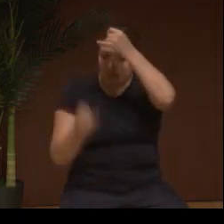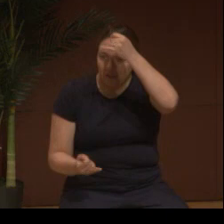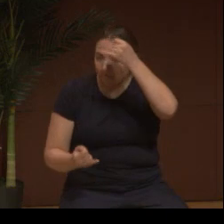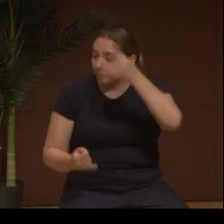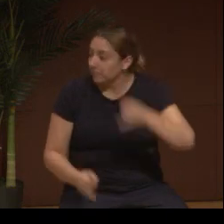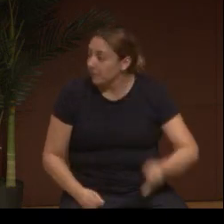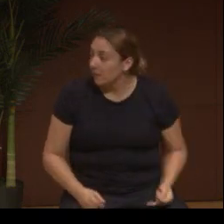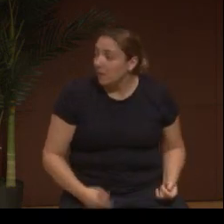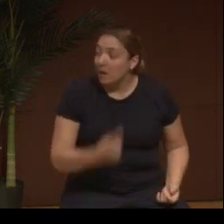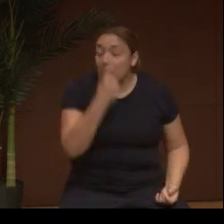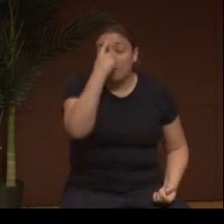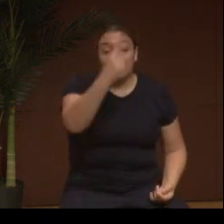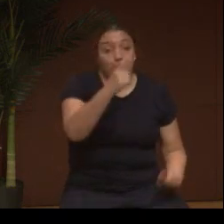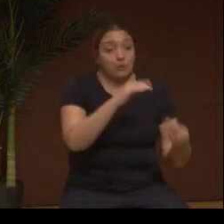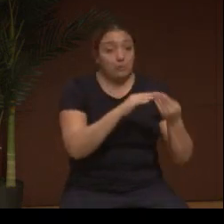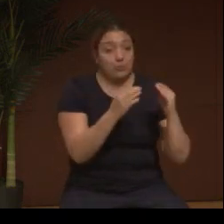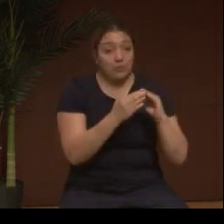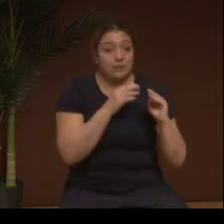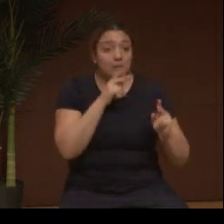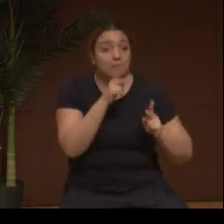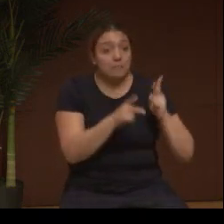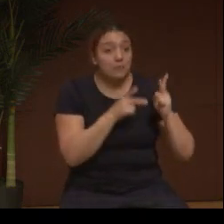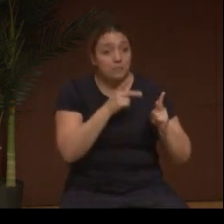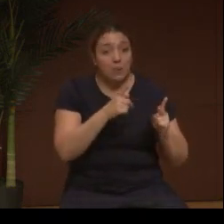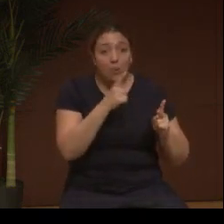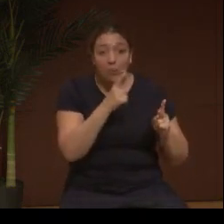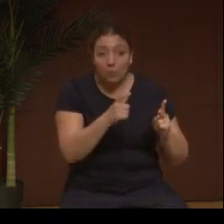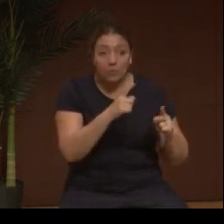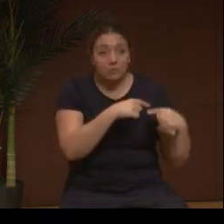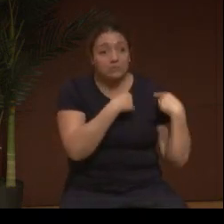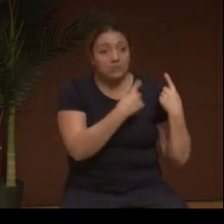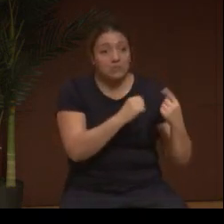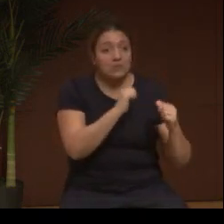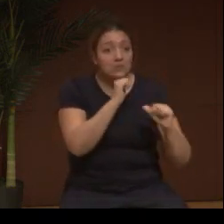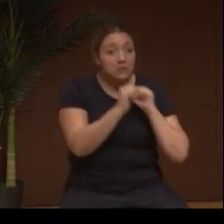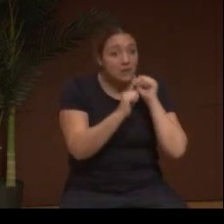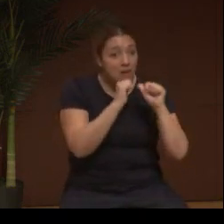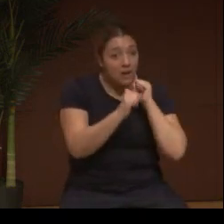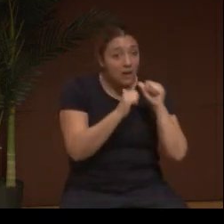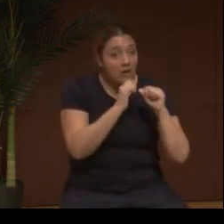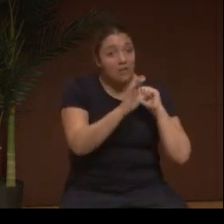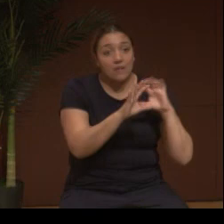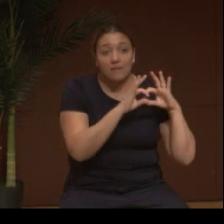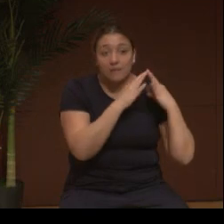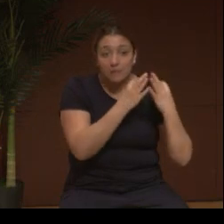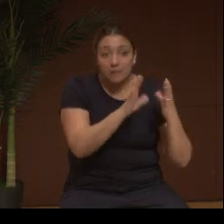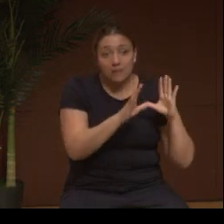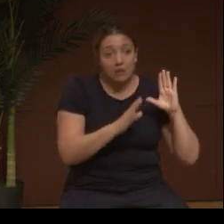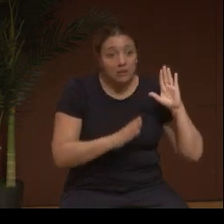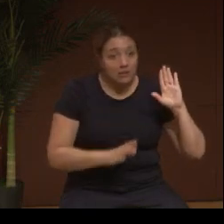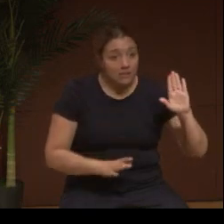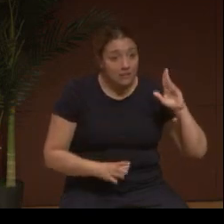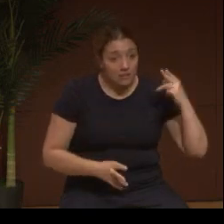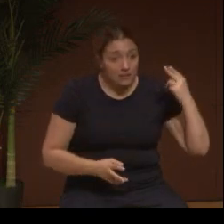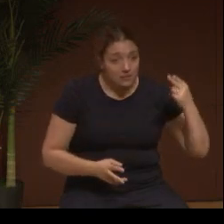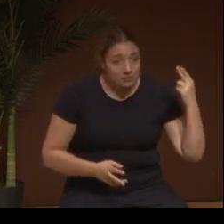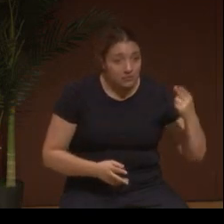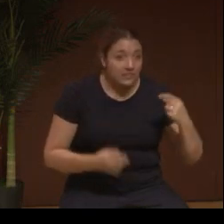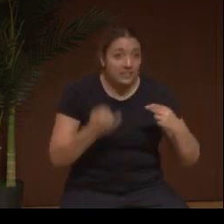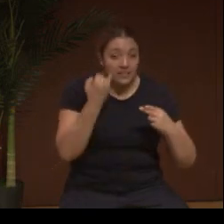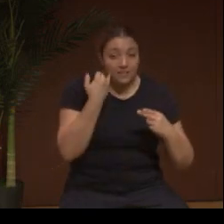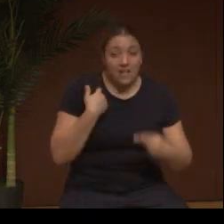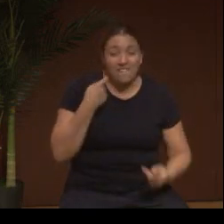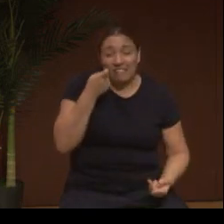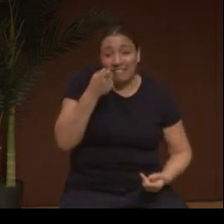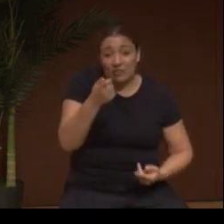For communities and individuals who have systematically been denied any sort of knowledge about their history, having just a little bit